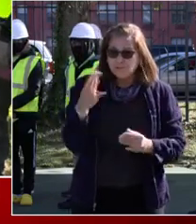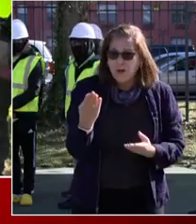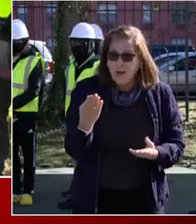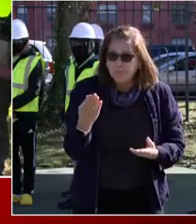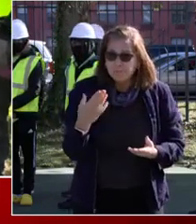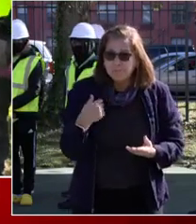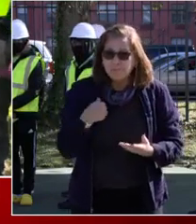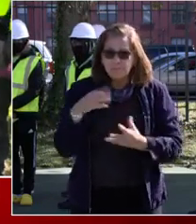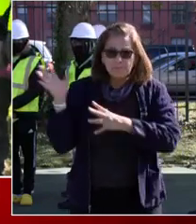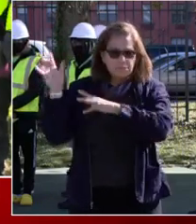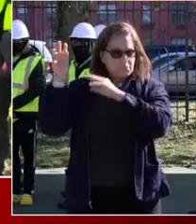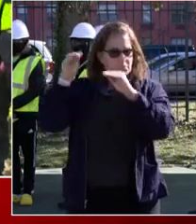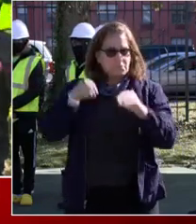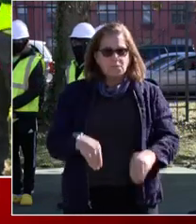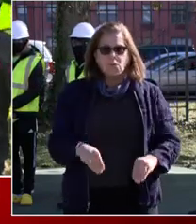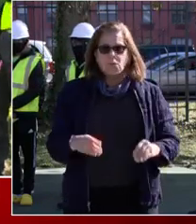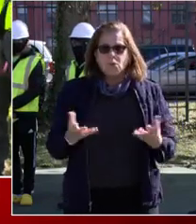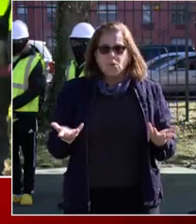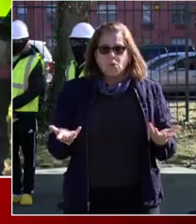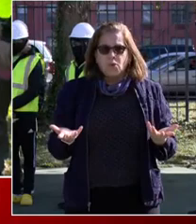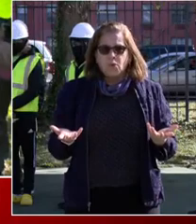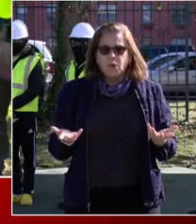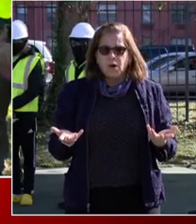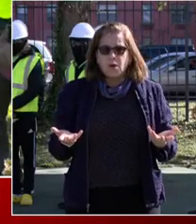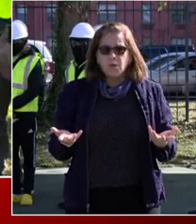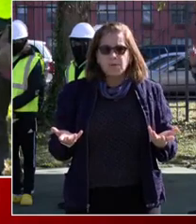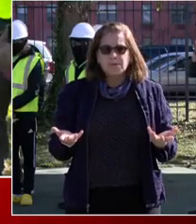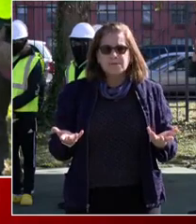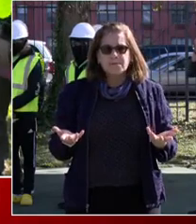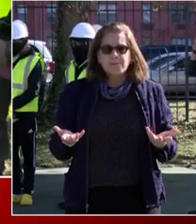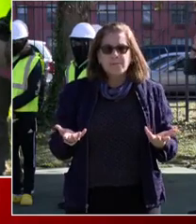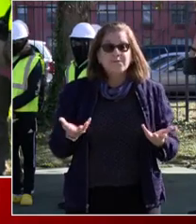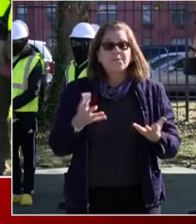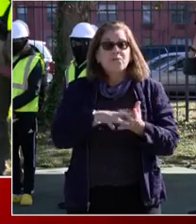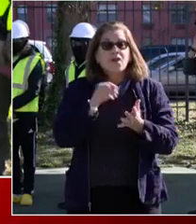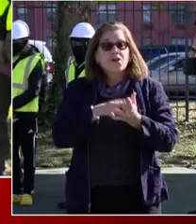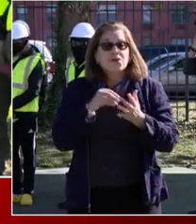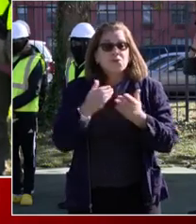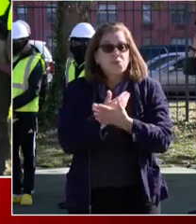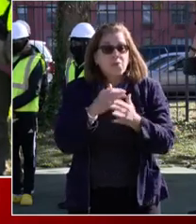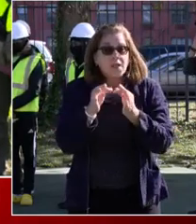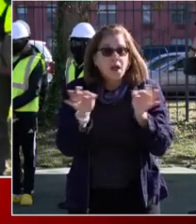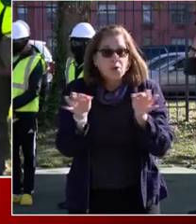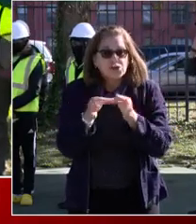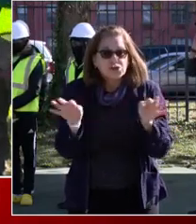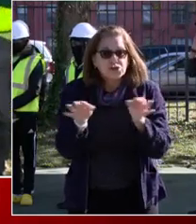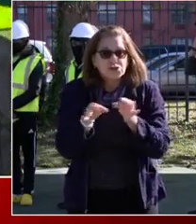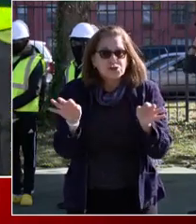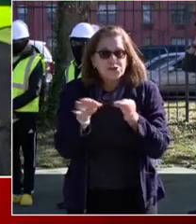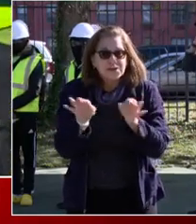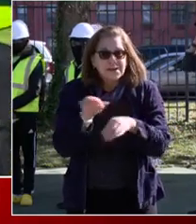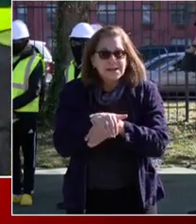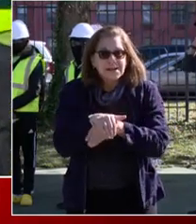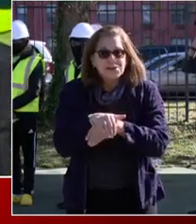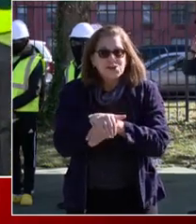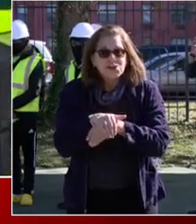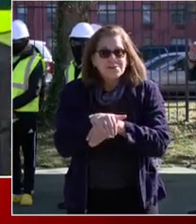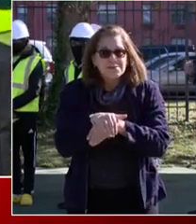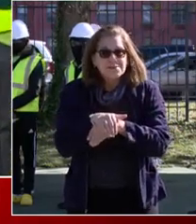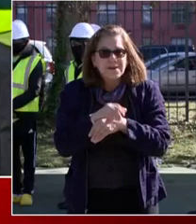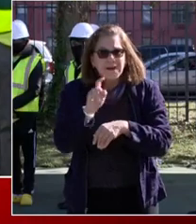decision to move to DC was to learn a new language. So I have to learn to speak English. By the